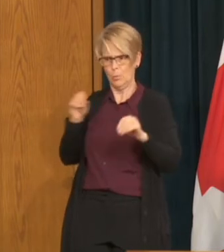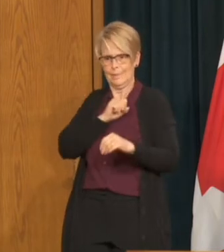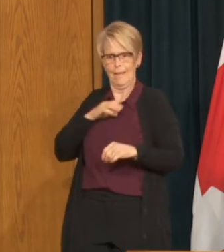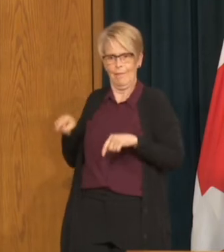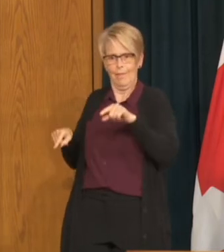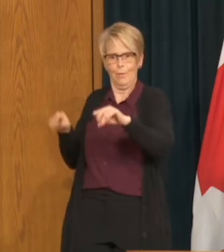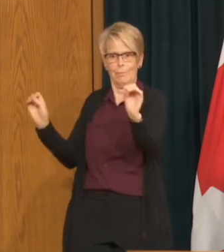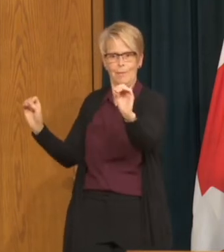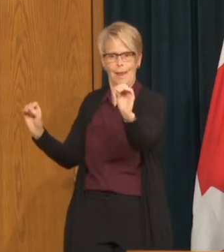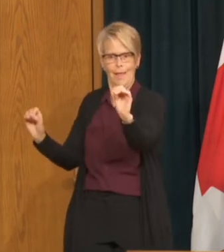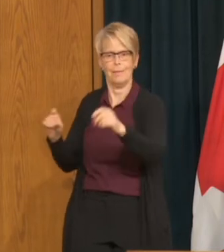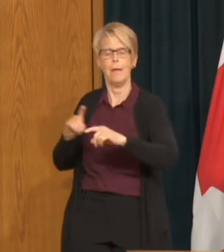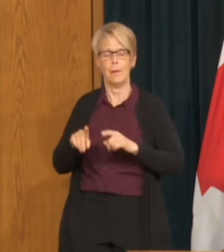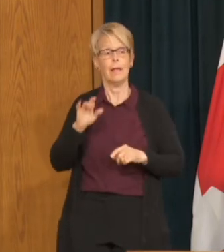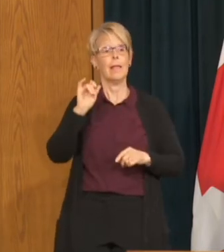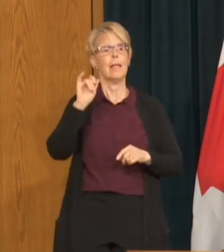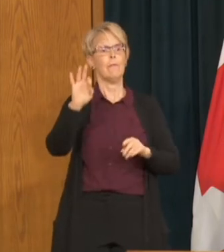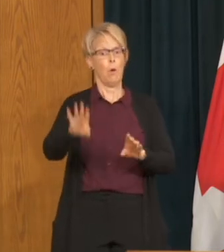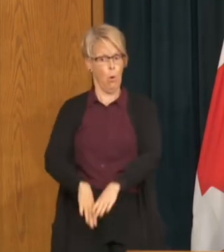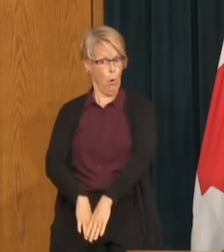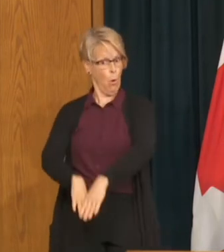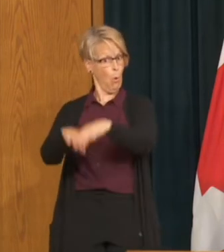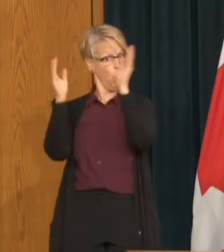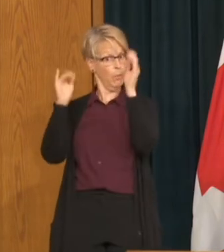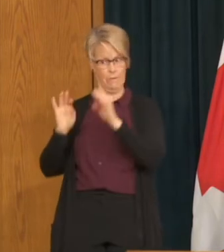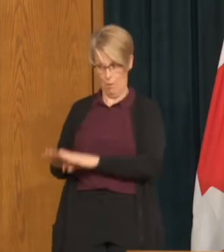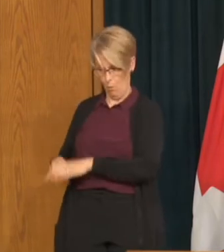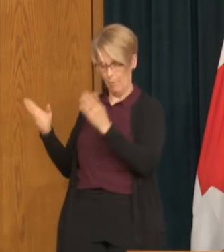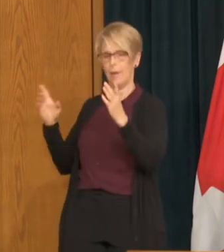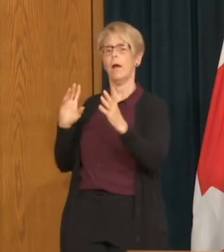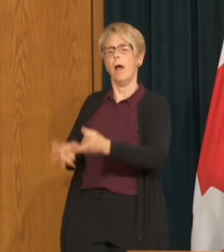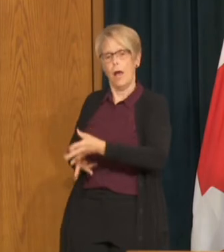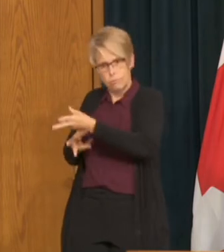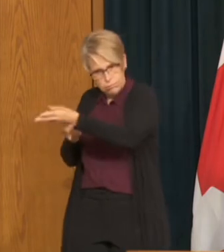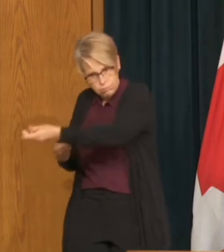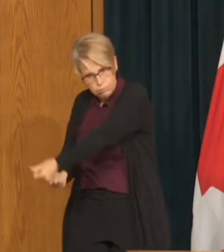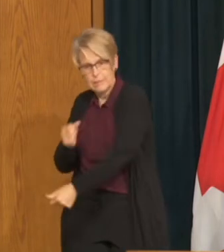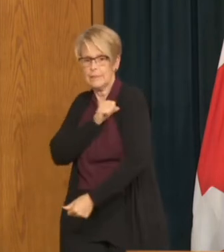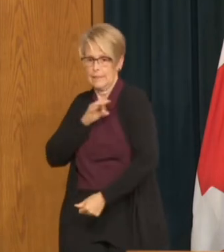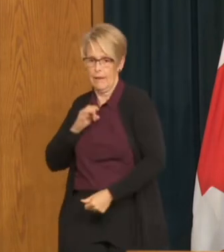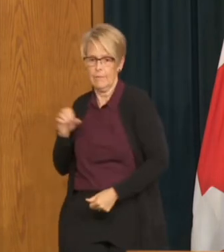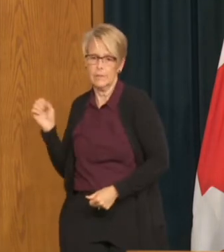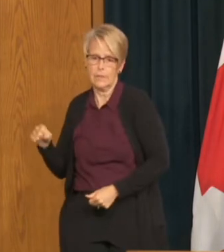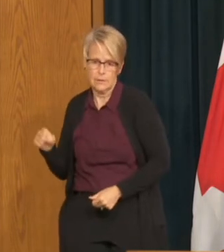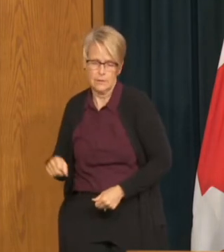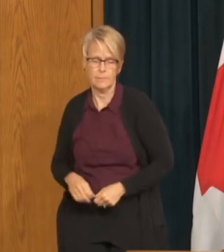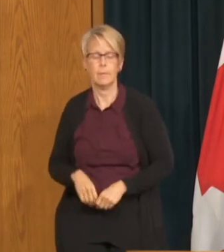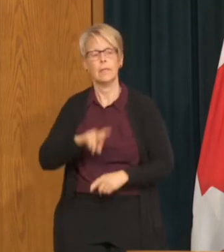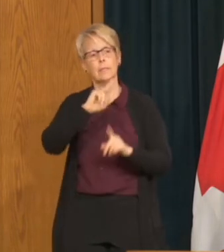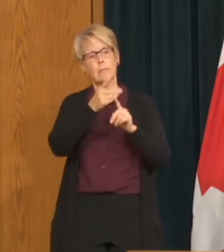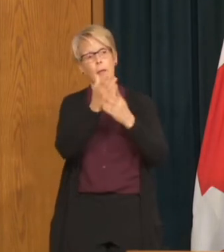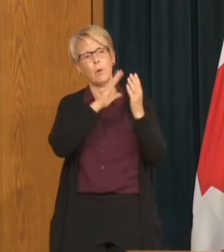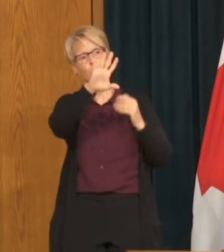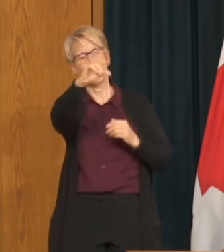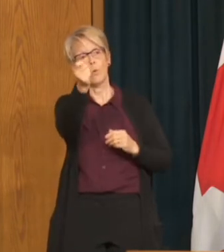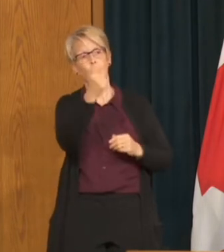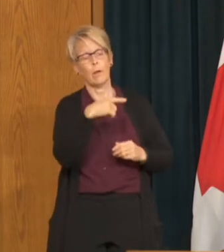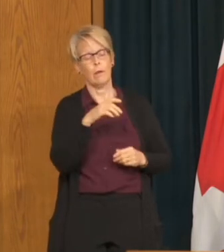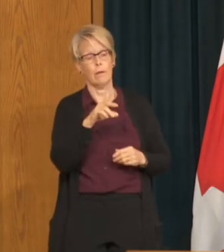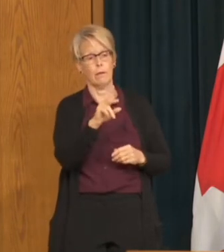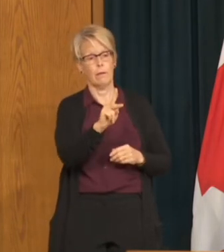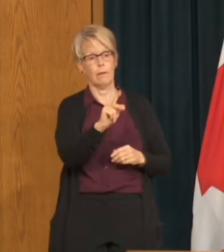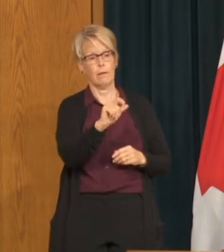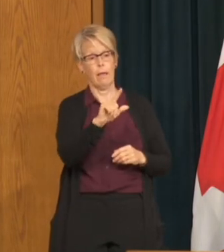would be by far the single biggest expenditure if we had to open it up. Now, with respect to the second component of that question, Kelly,